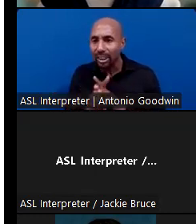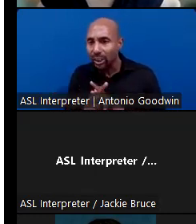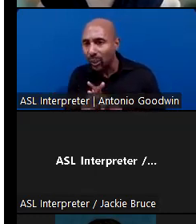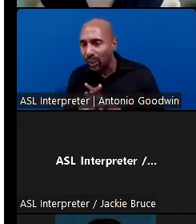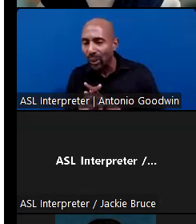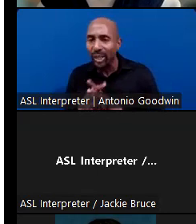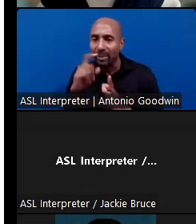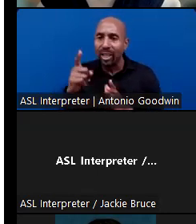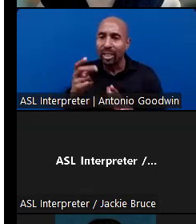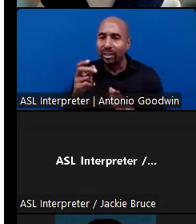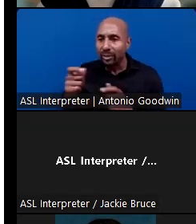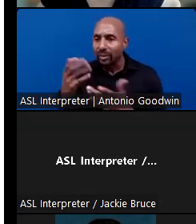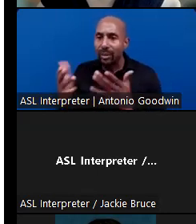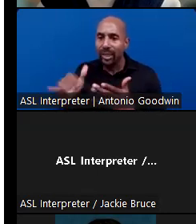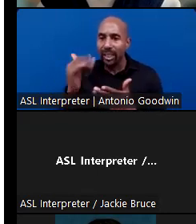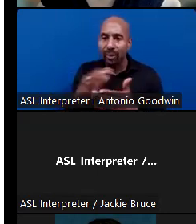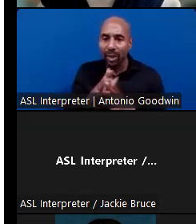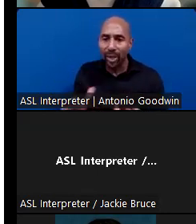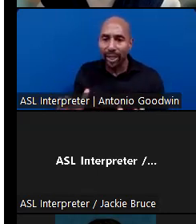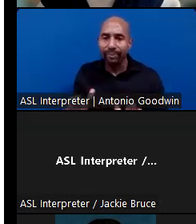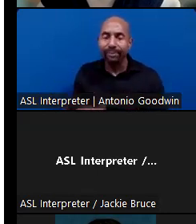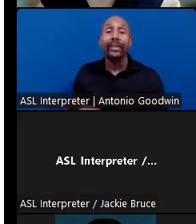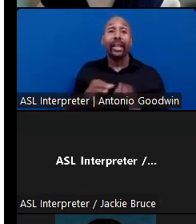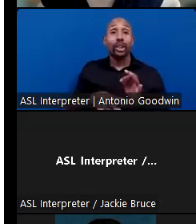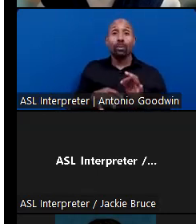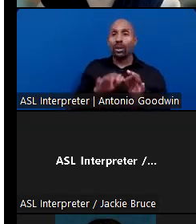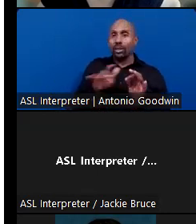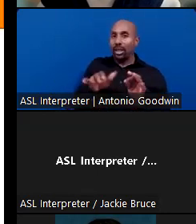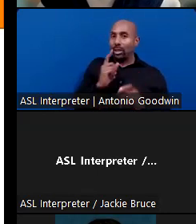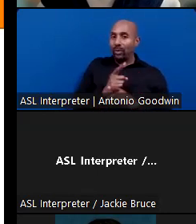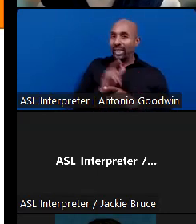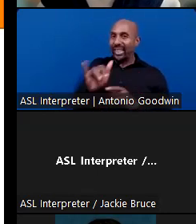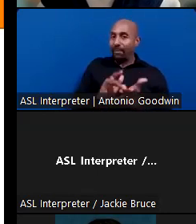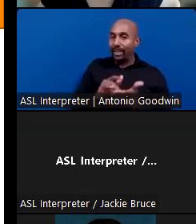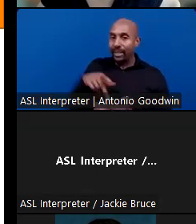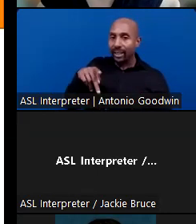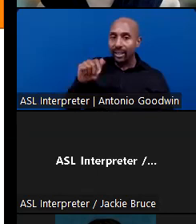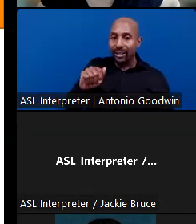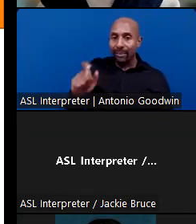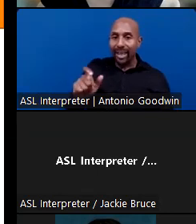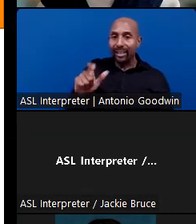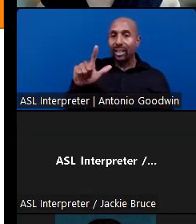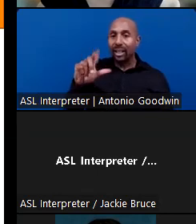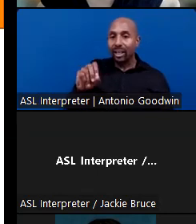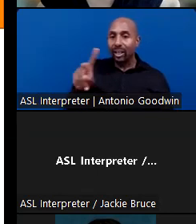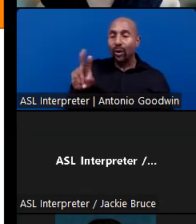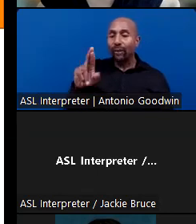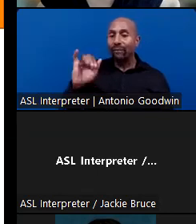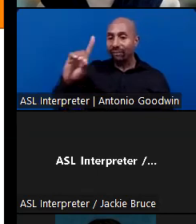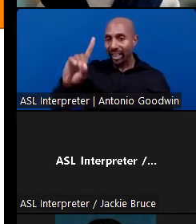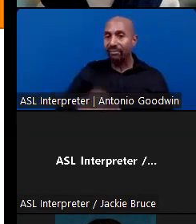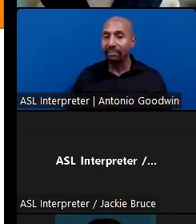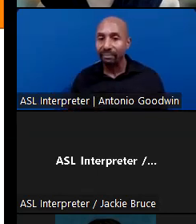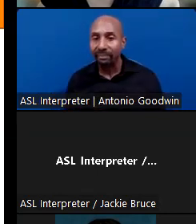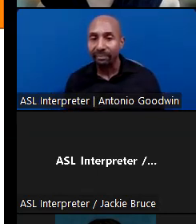materials on our website that I think are really critical for folks to know about. One is that we have a toolkit